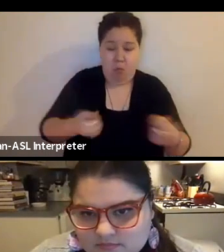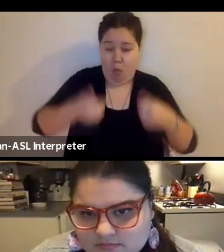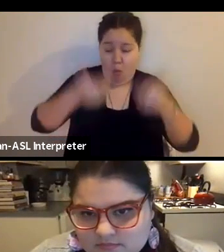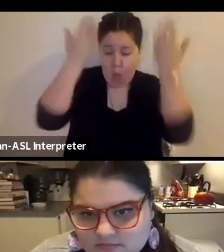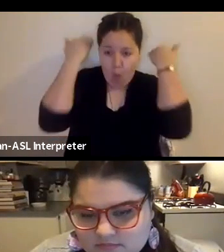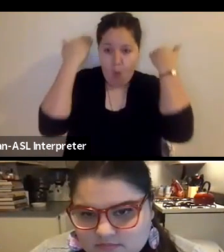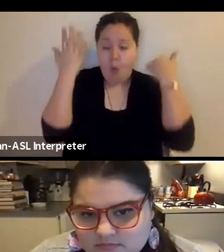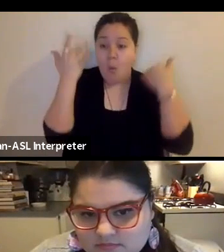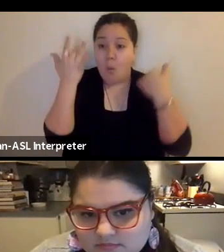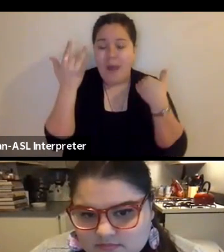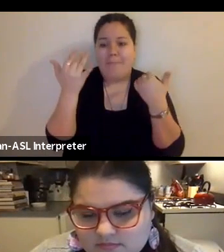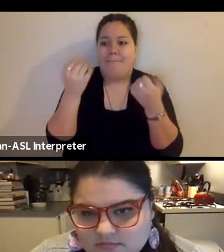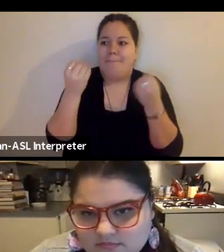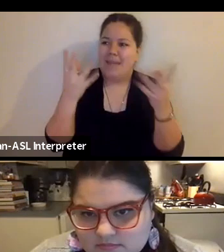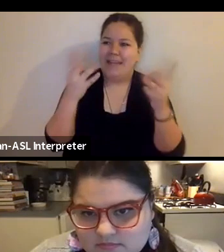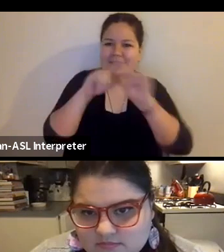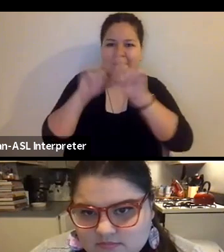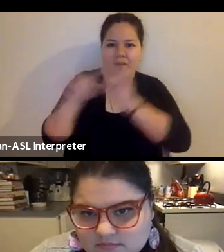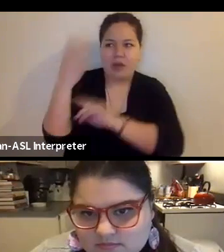into obscuring it.